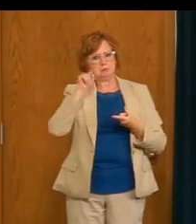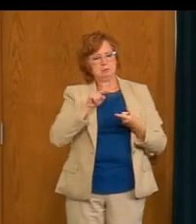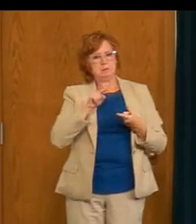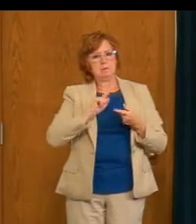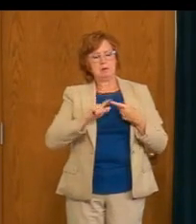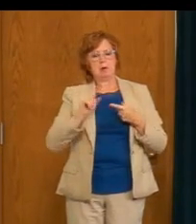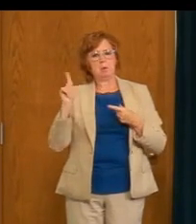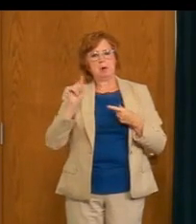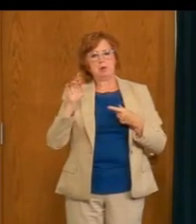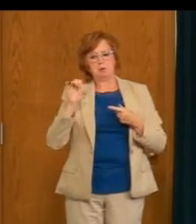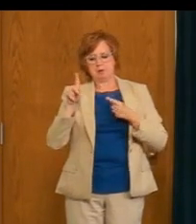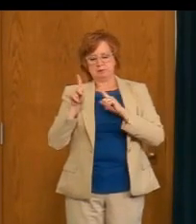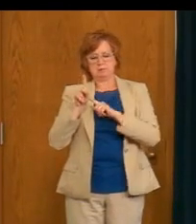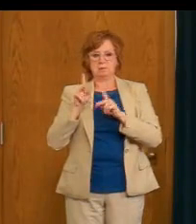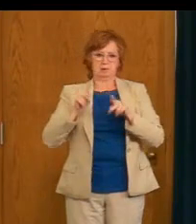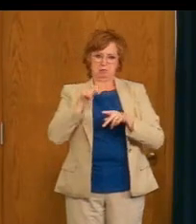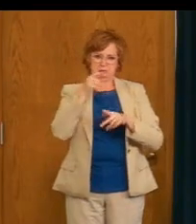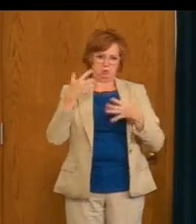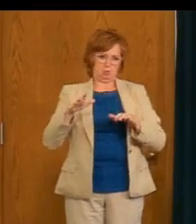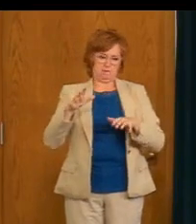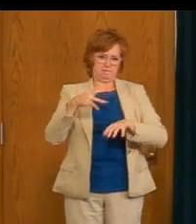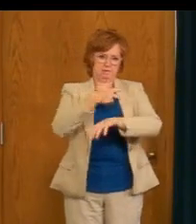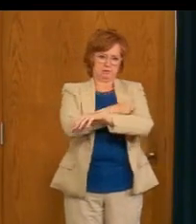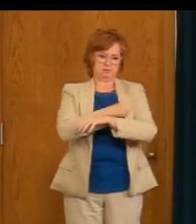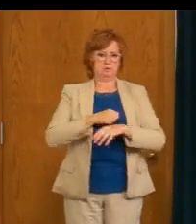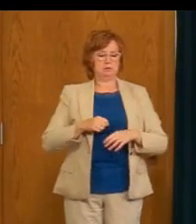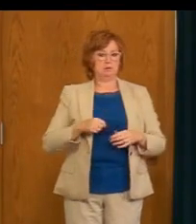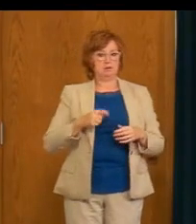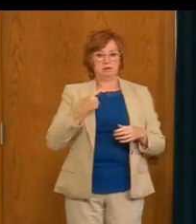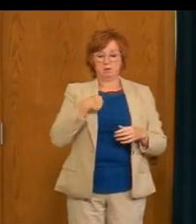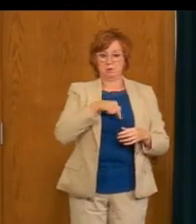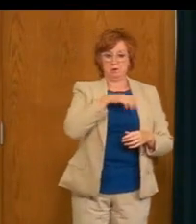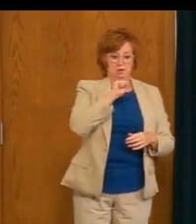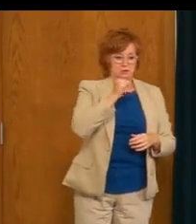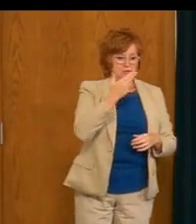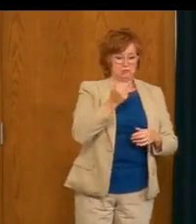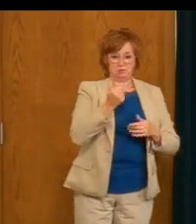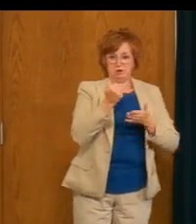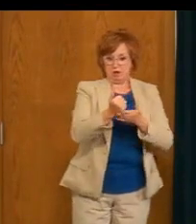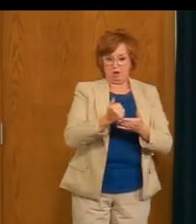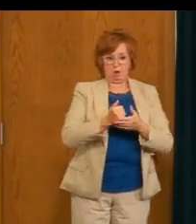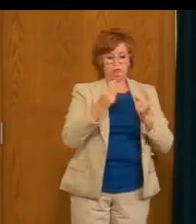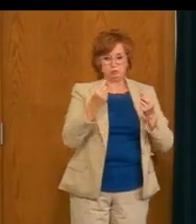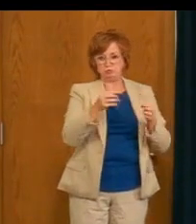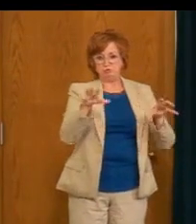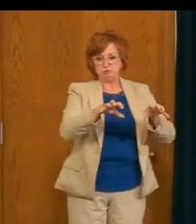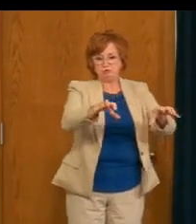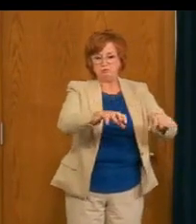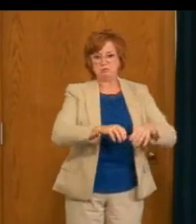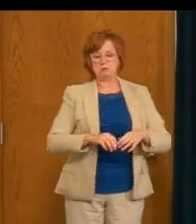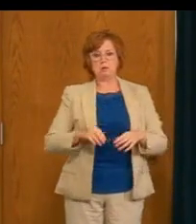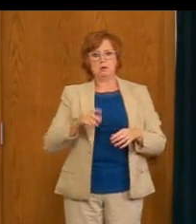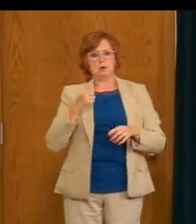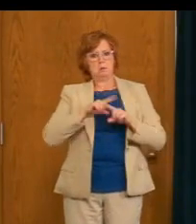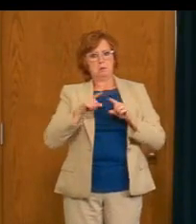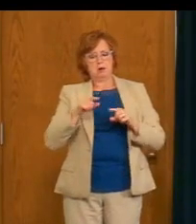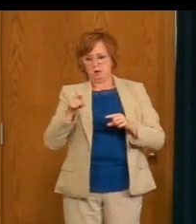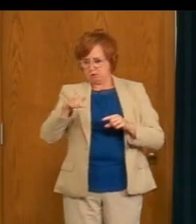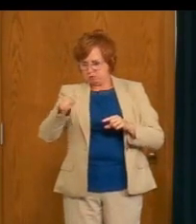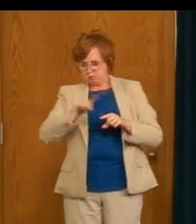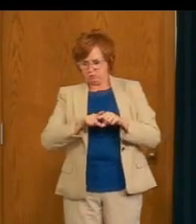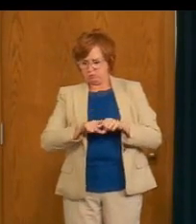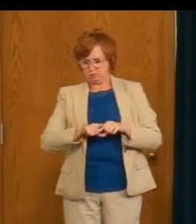is doing its part to make vaccines available and convenient, but I think all of us need to find the time and help those who aren't